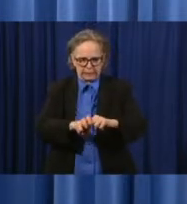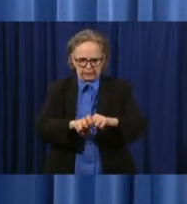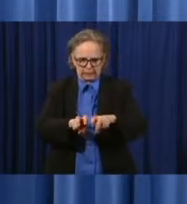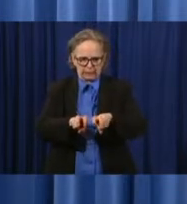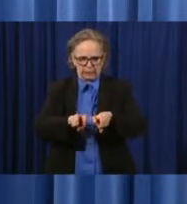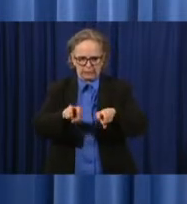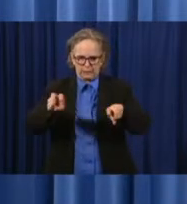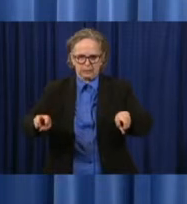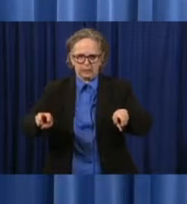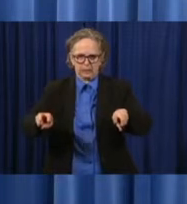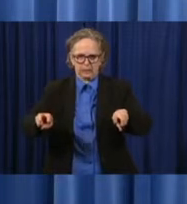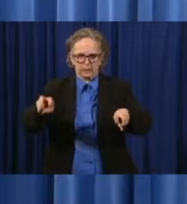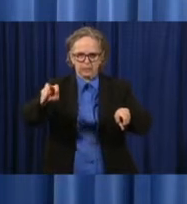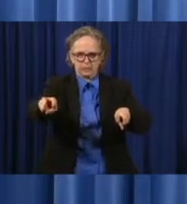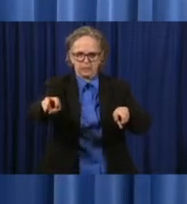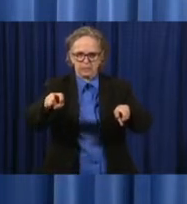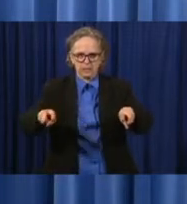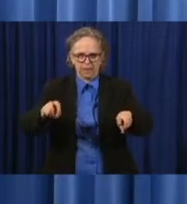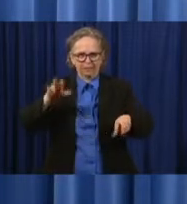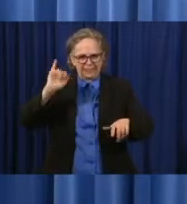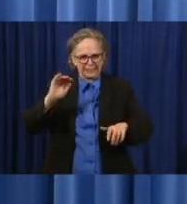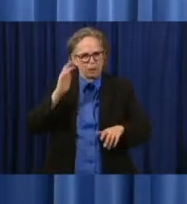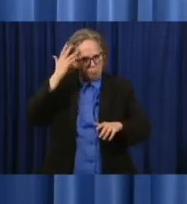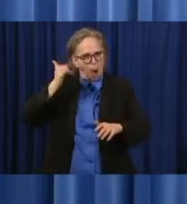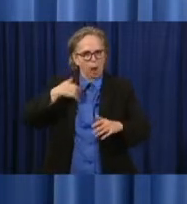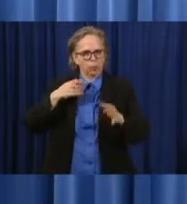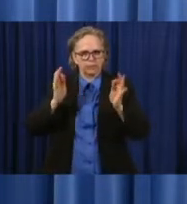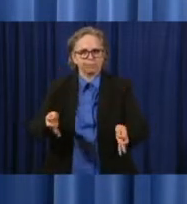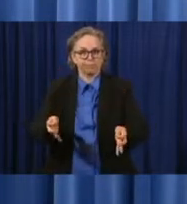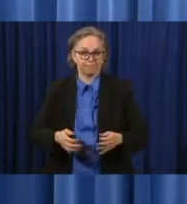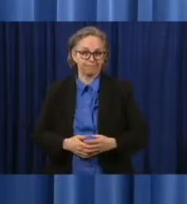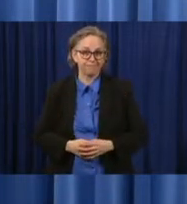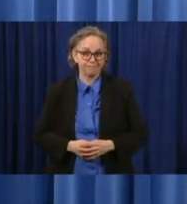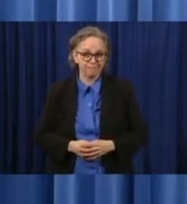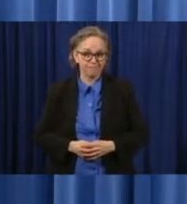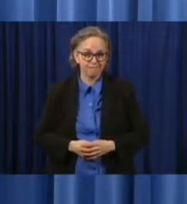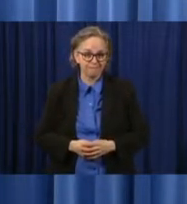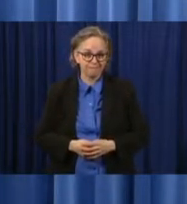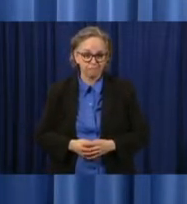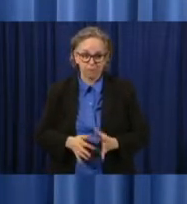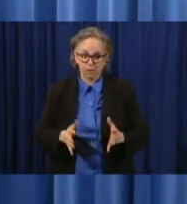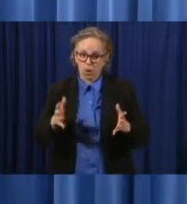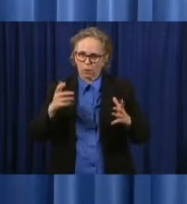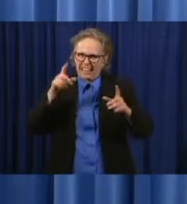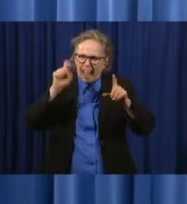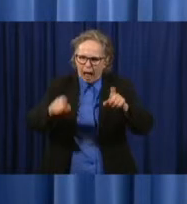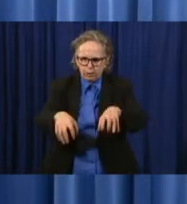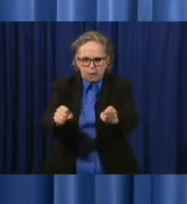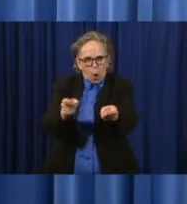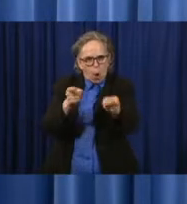done for a reason. Thank you. Control the distance.